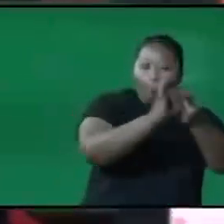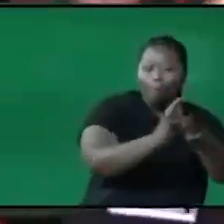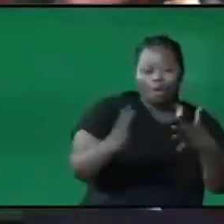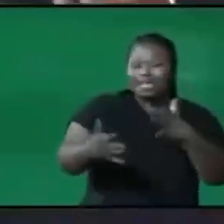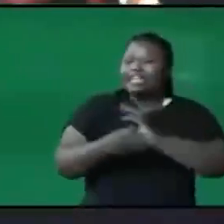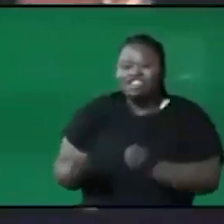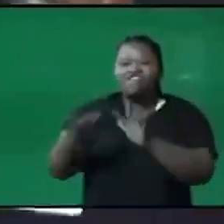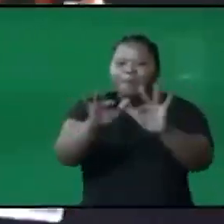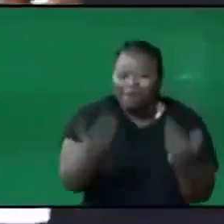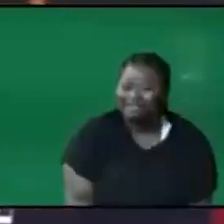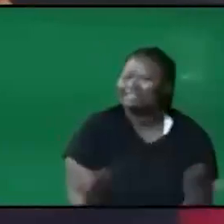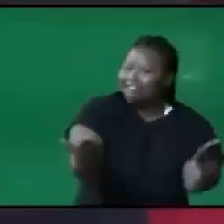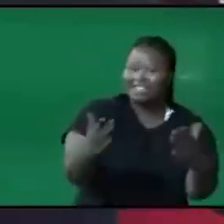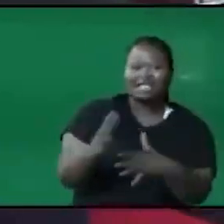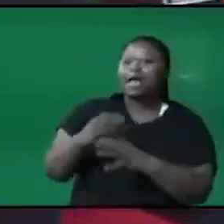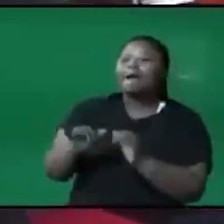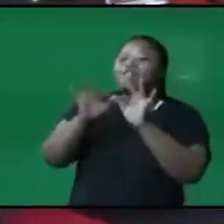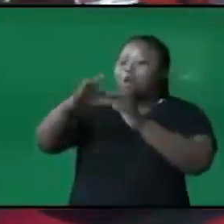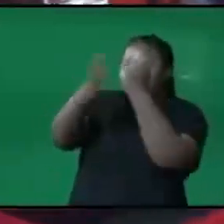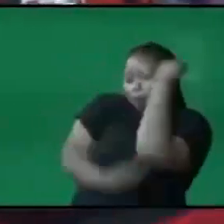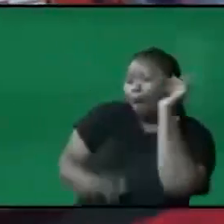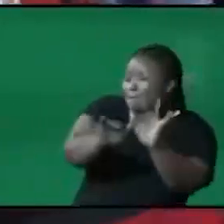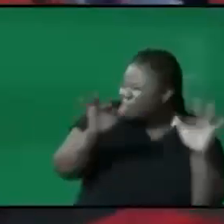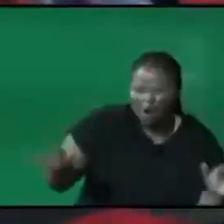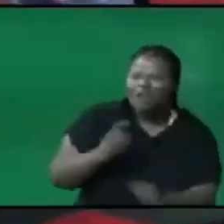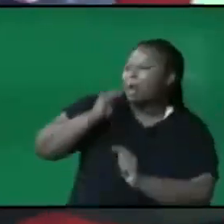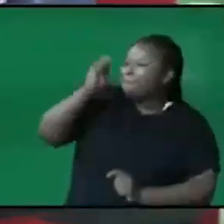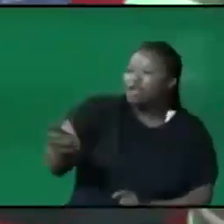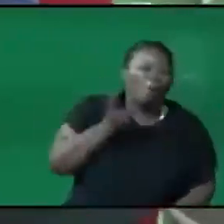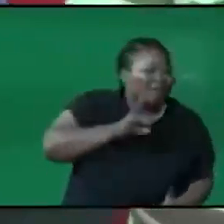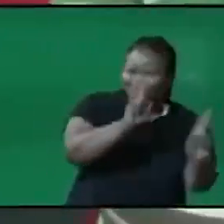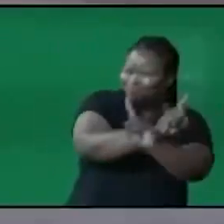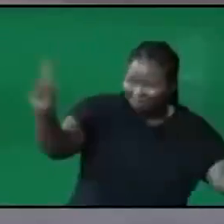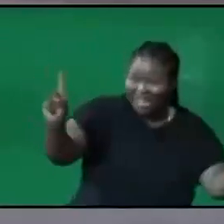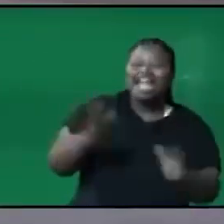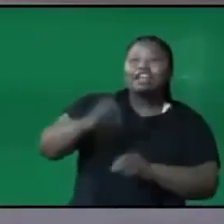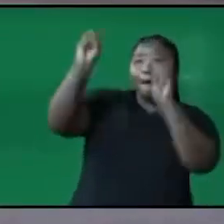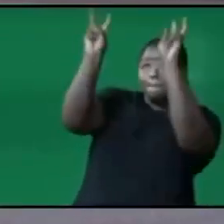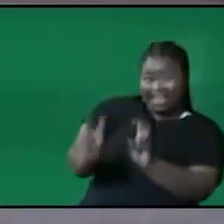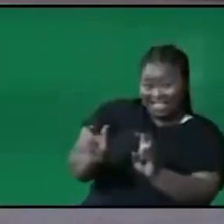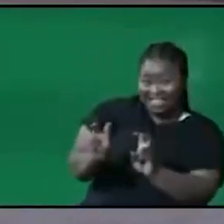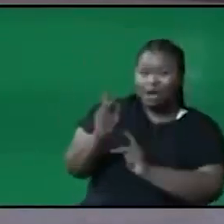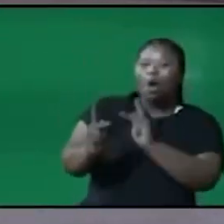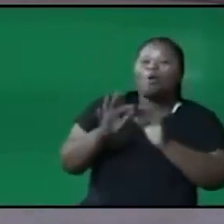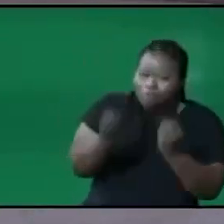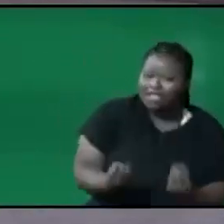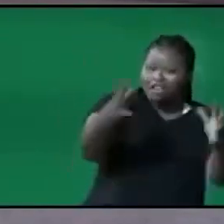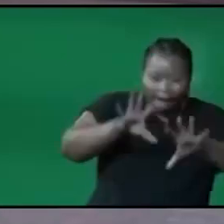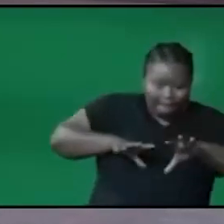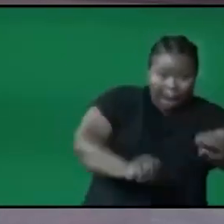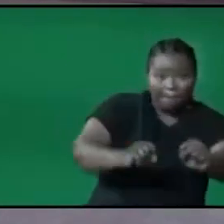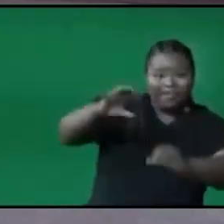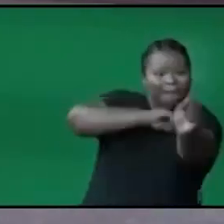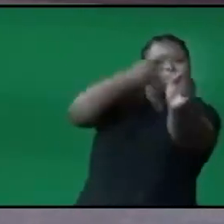people services. Let the poor not pay for water and electricity. Let's go take